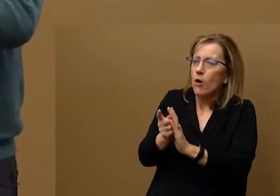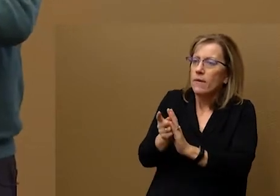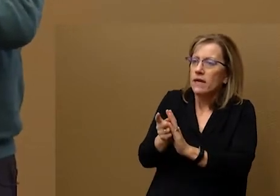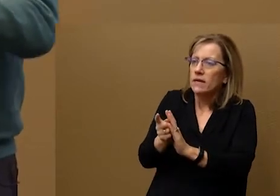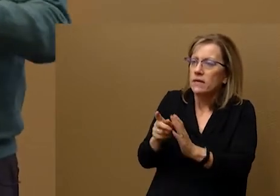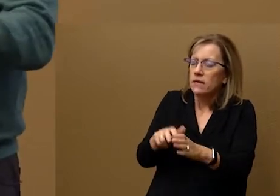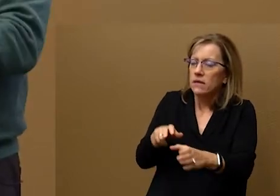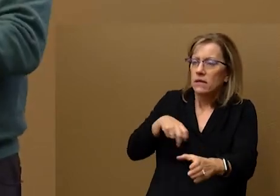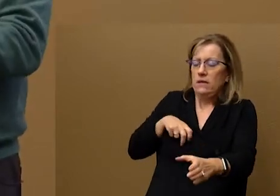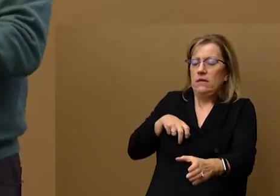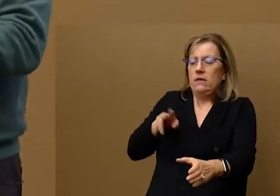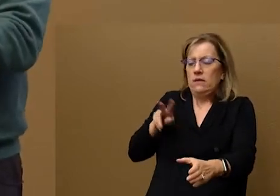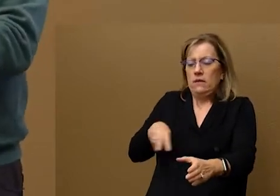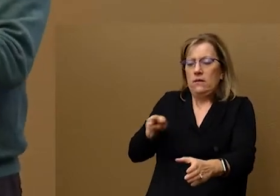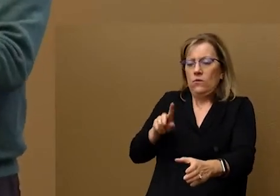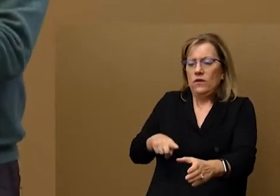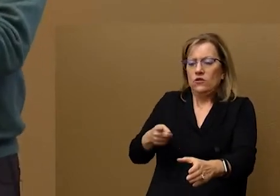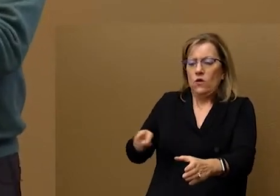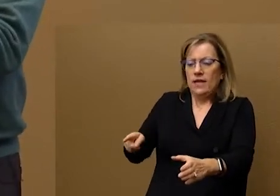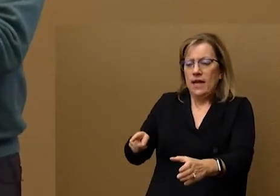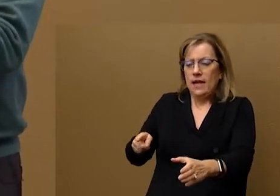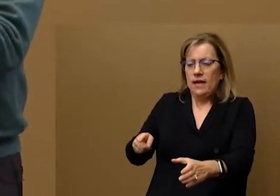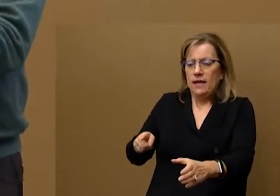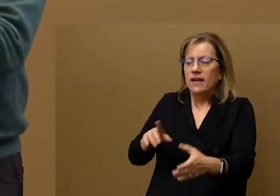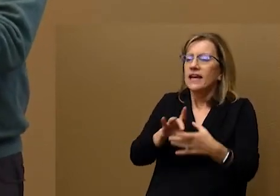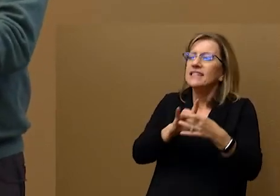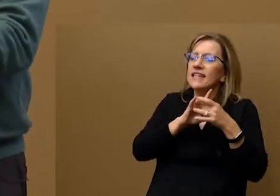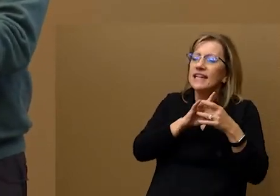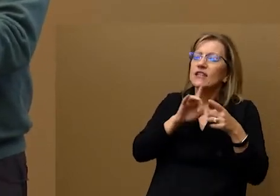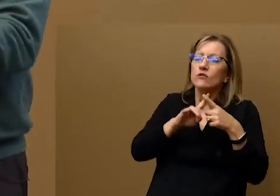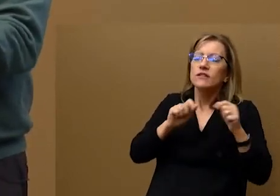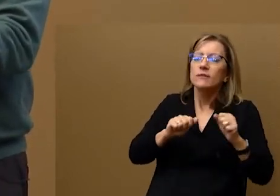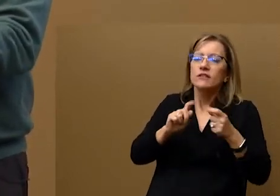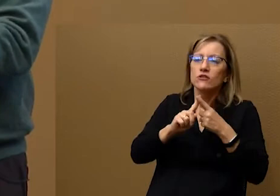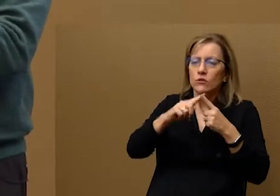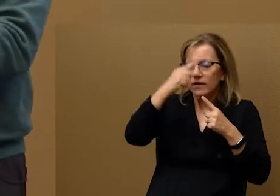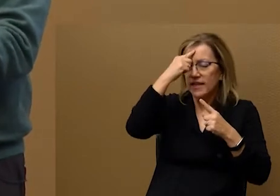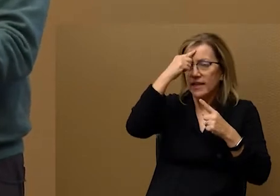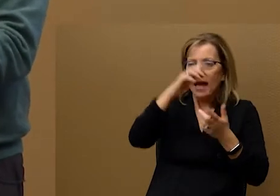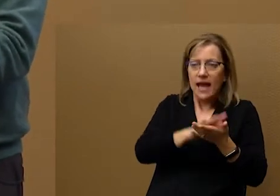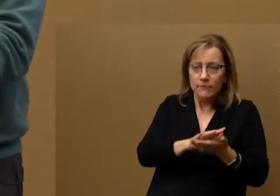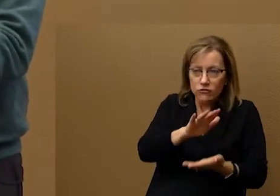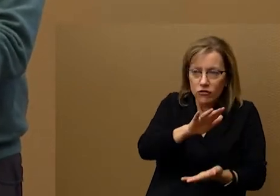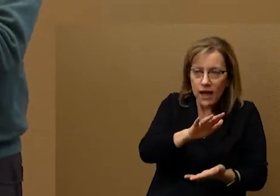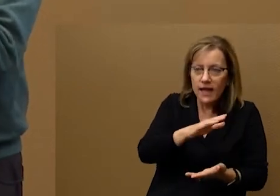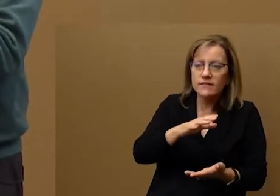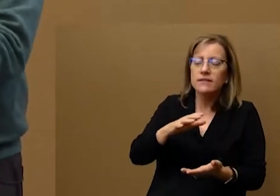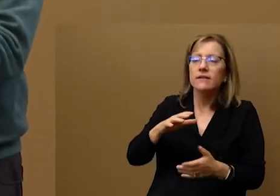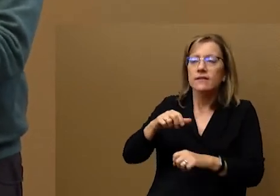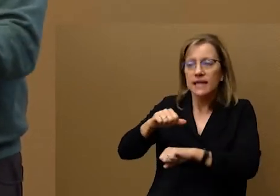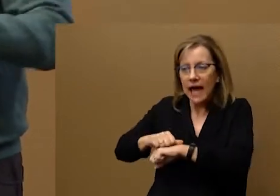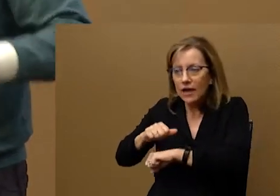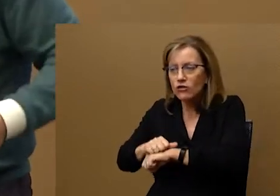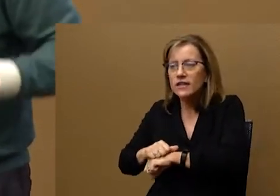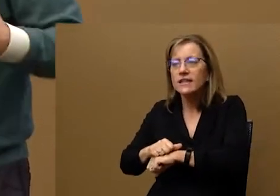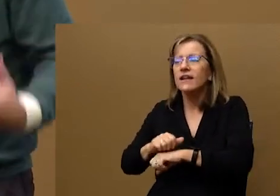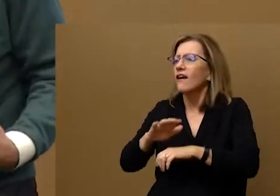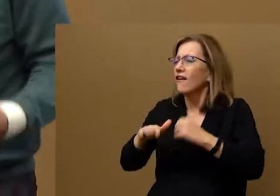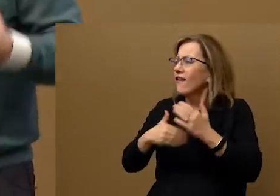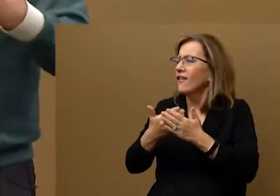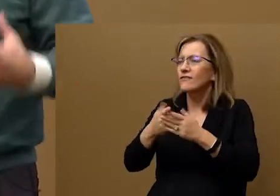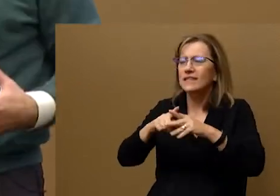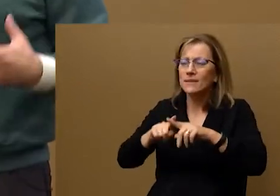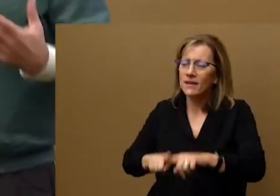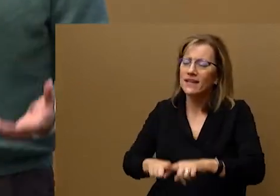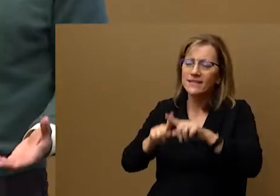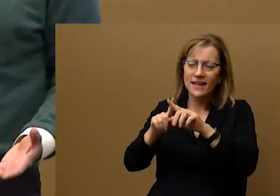step out of the moment and look at it is connected to the ability to think abstractly, not concretely. And that, too,